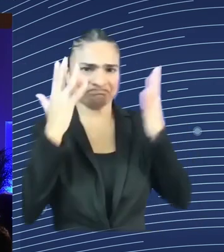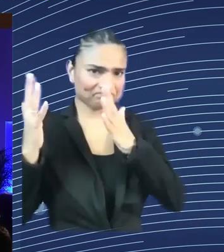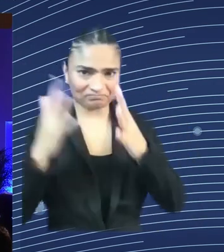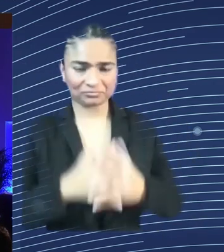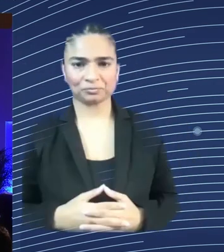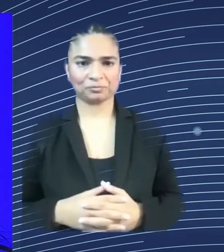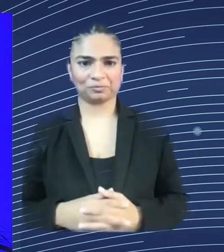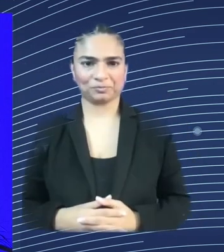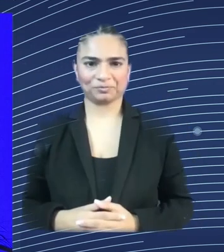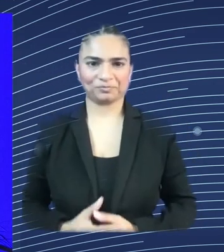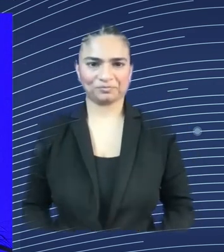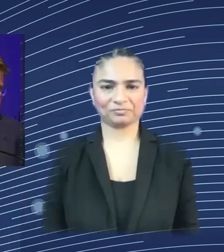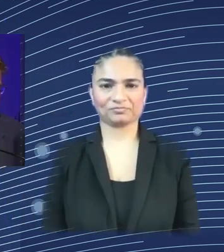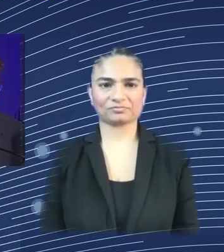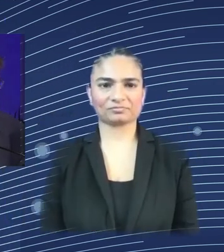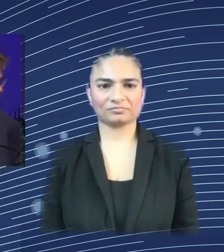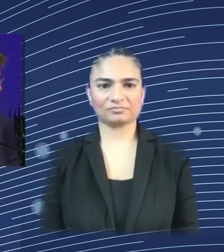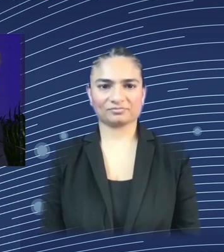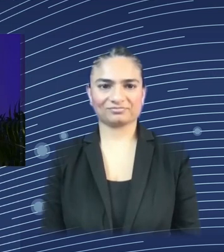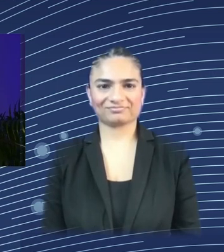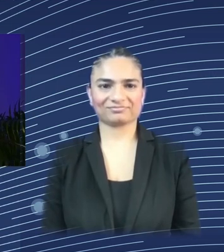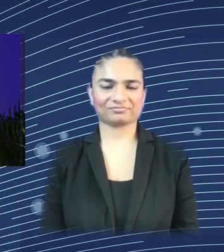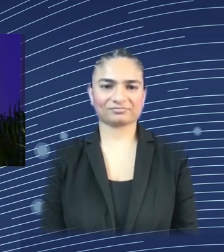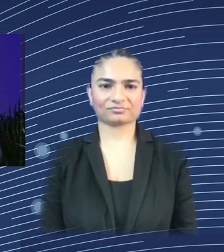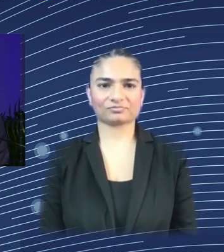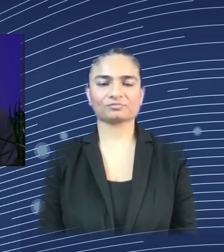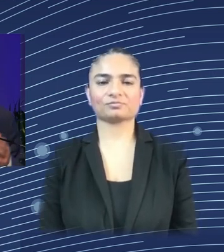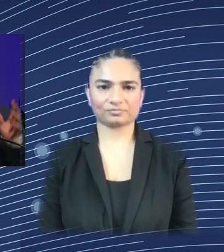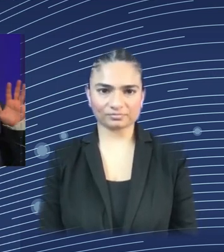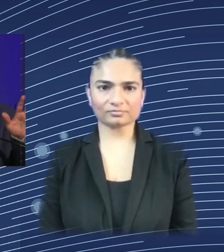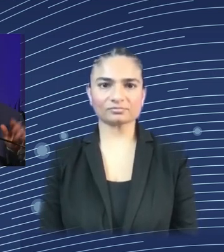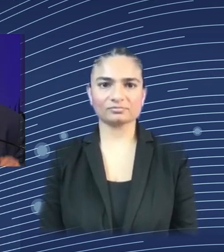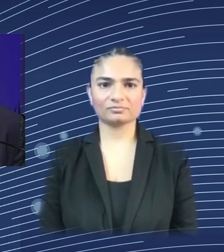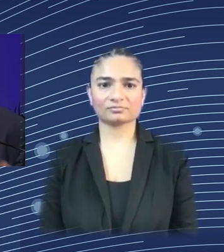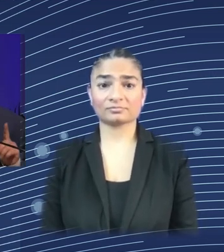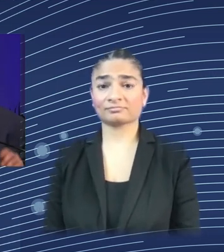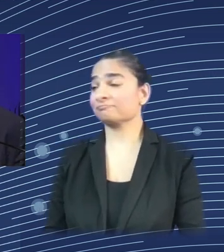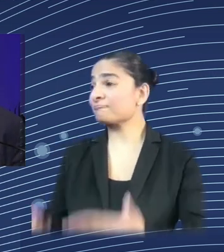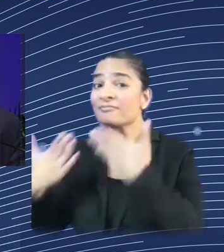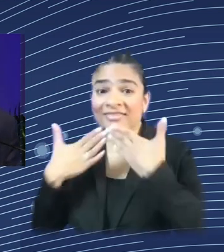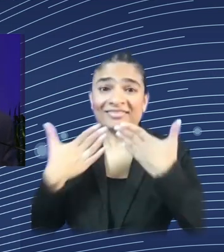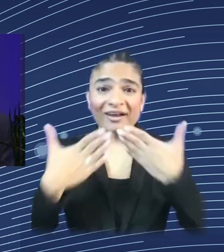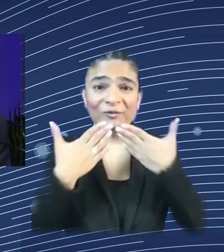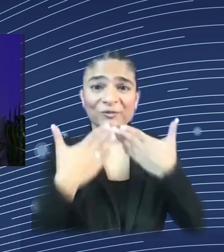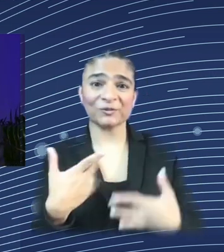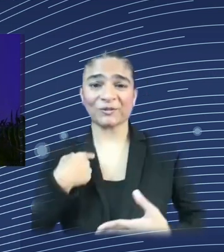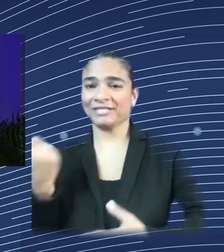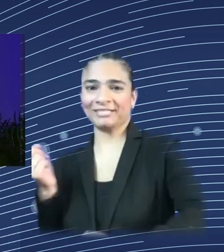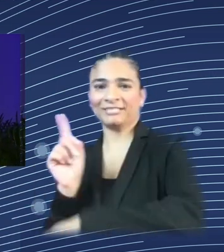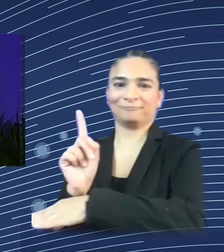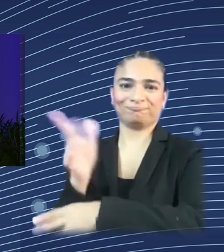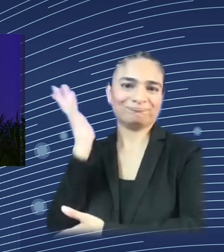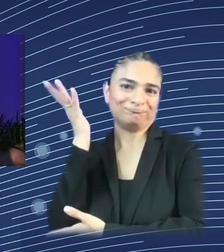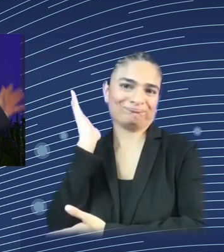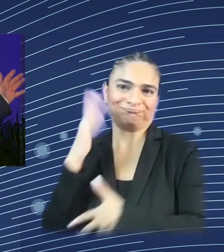Thank you, Ali. Thank you for having me here. Hopefully, I will be brief because we have 10 minutes. It's very important to be brief, as usual.